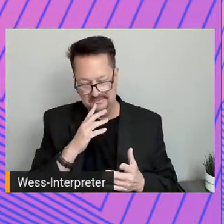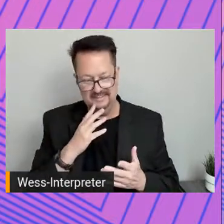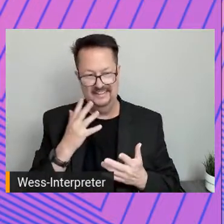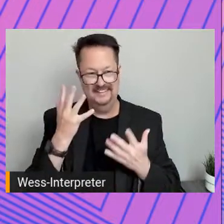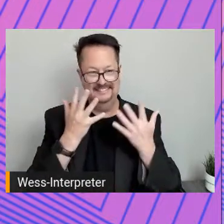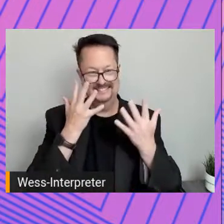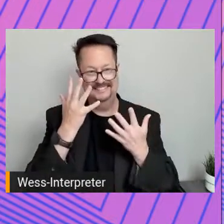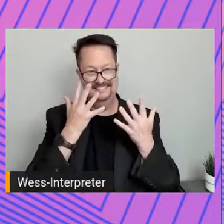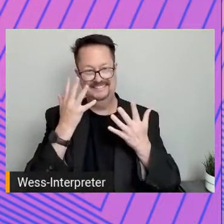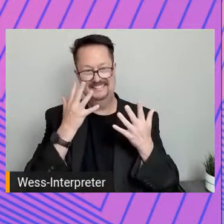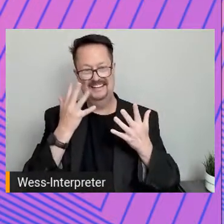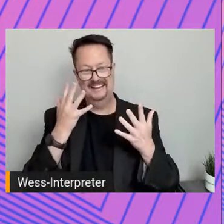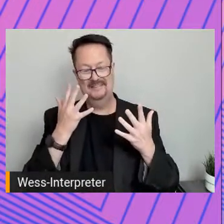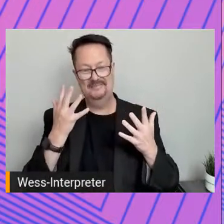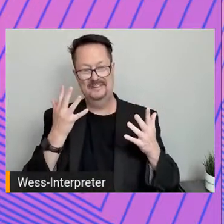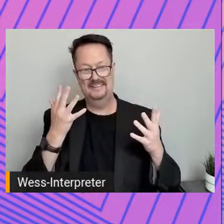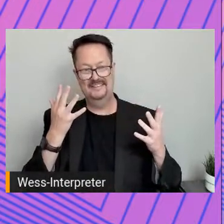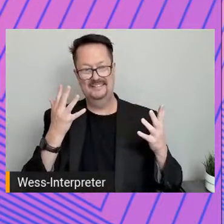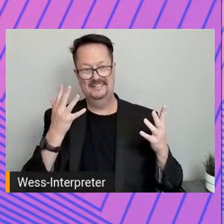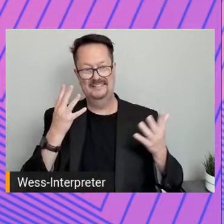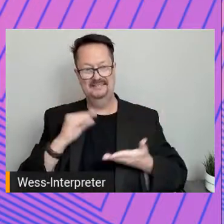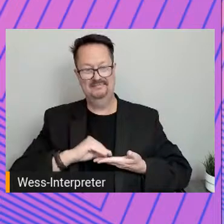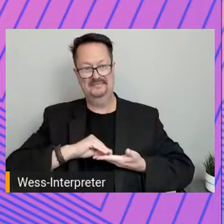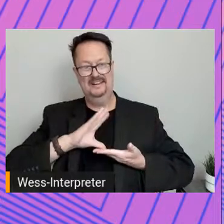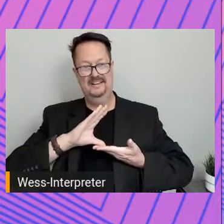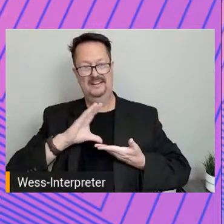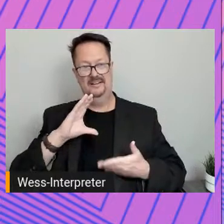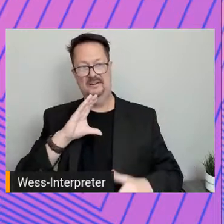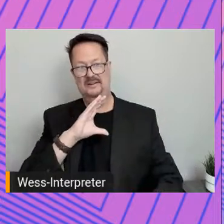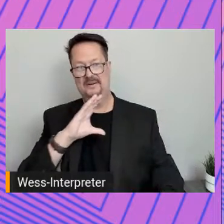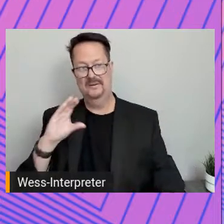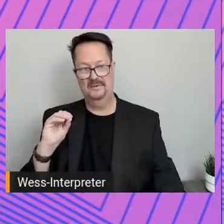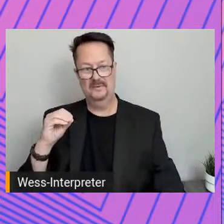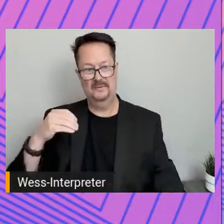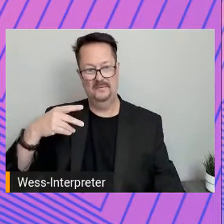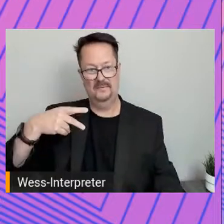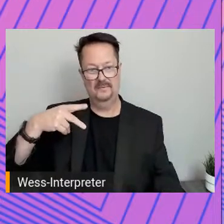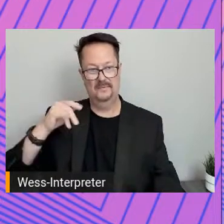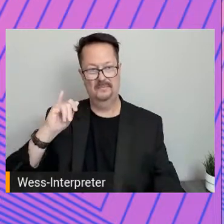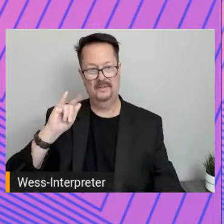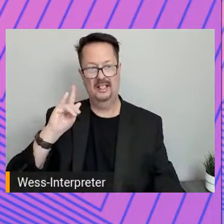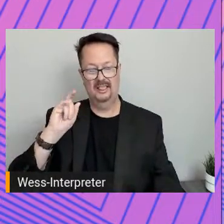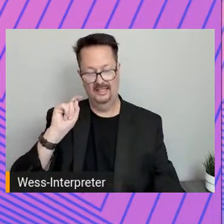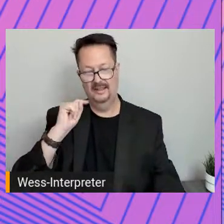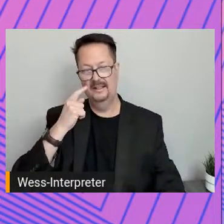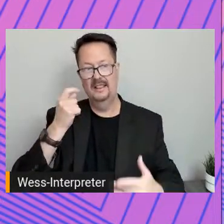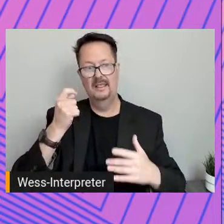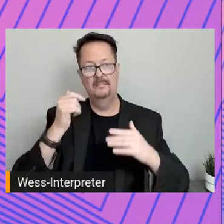love Copilot, because Copilot, you know, goes a step further with that. So anyway,